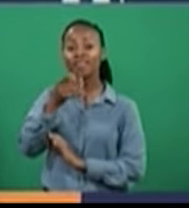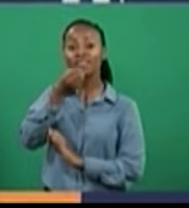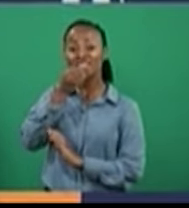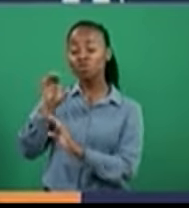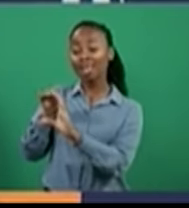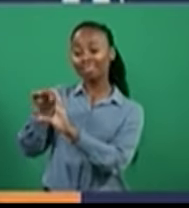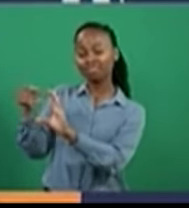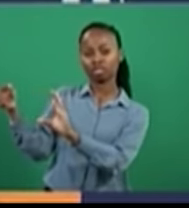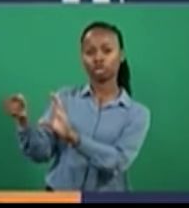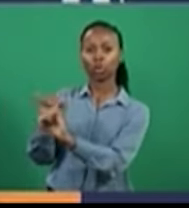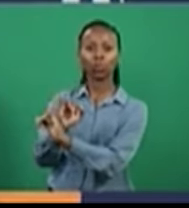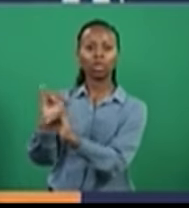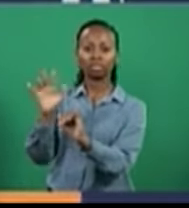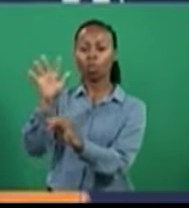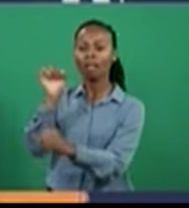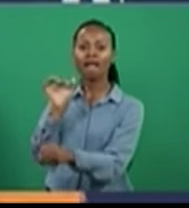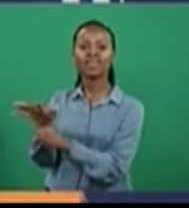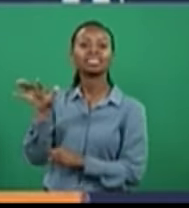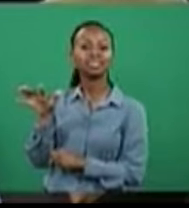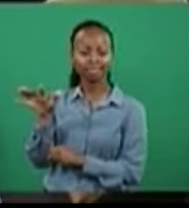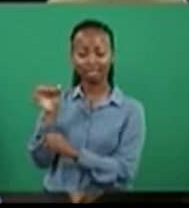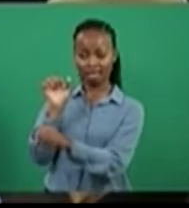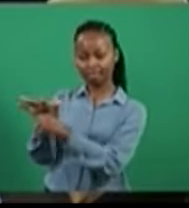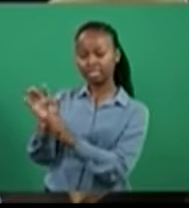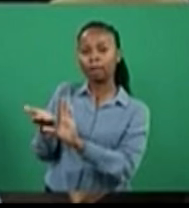complicates the disinflation process that